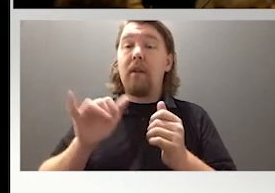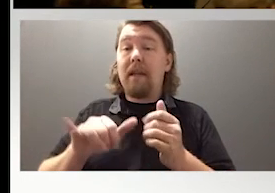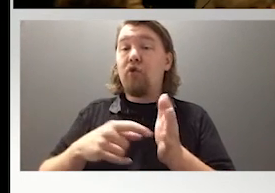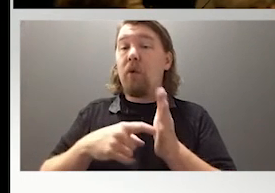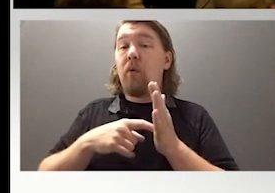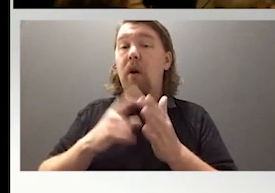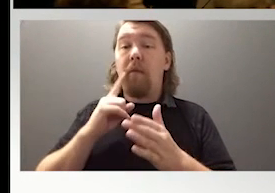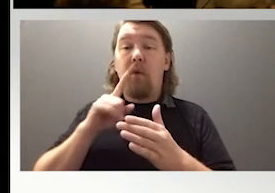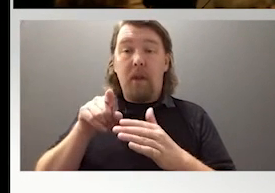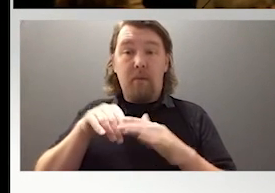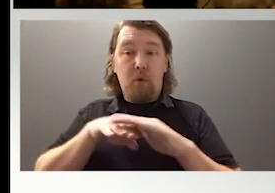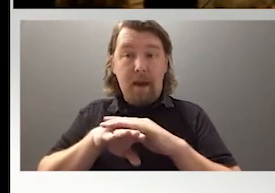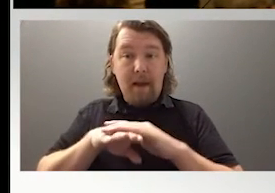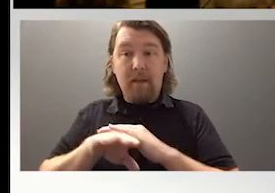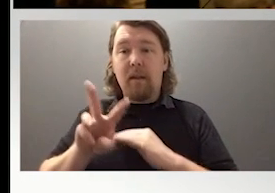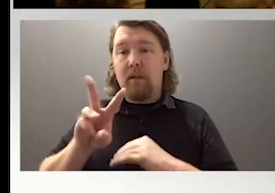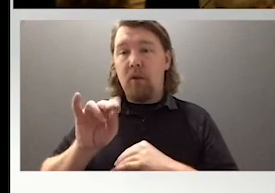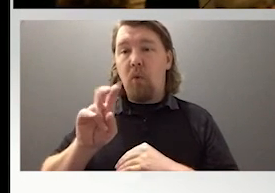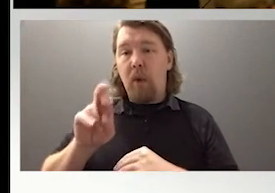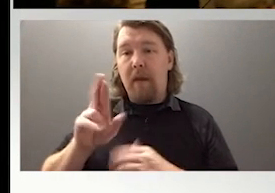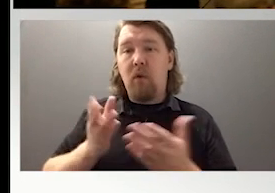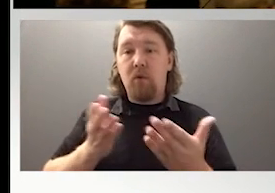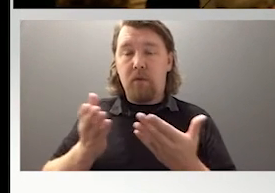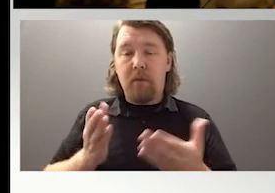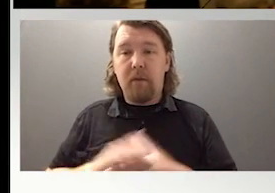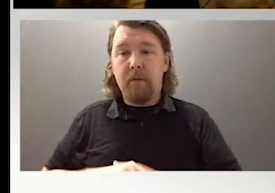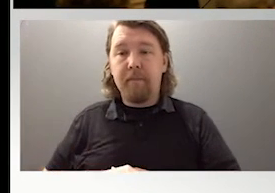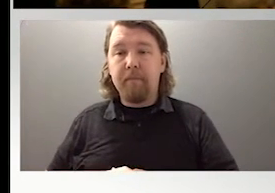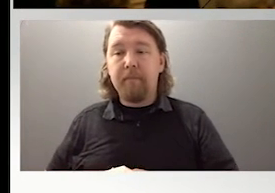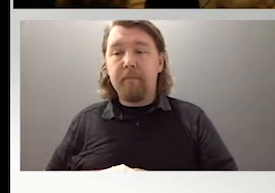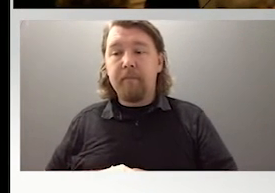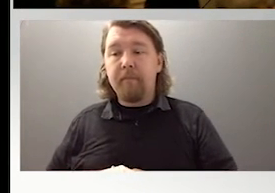to access waiver services.